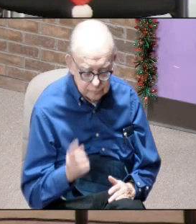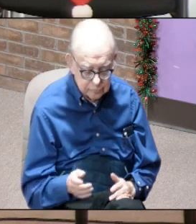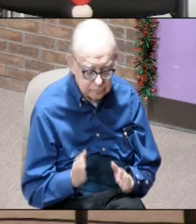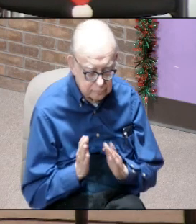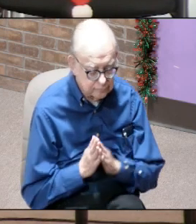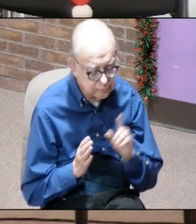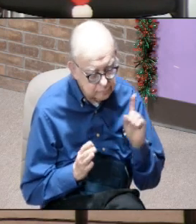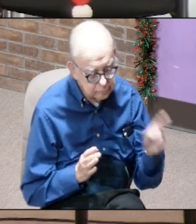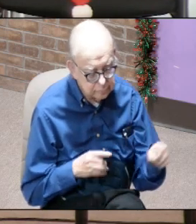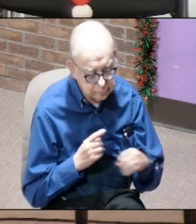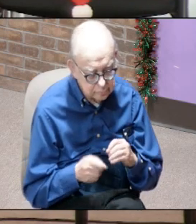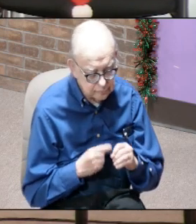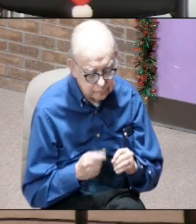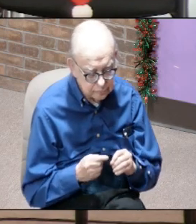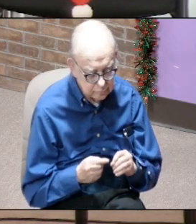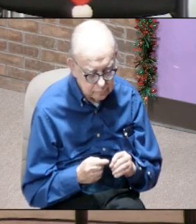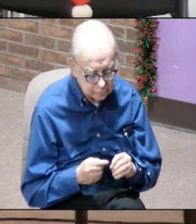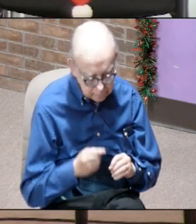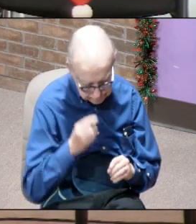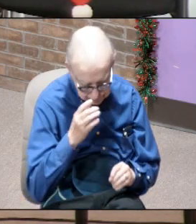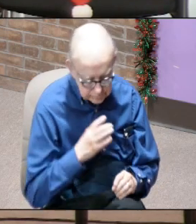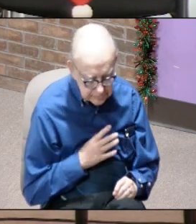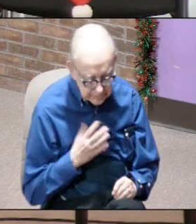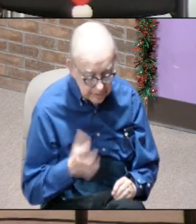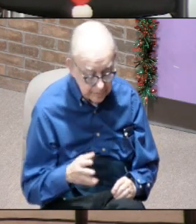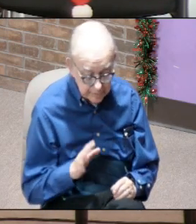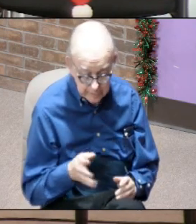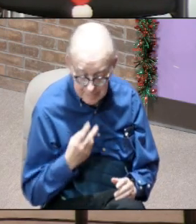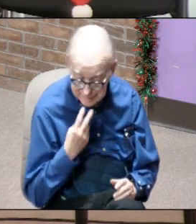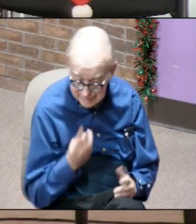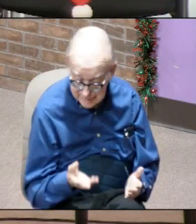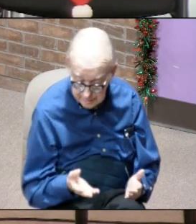ask her about the guy she's been seeing?